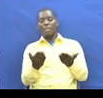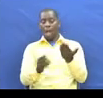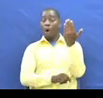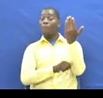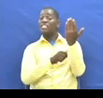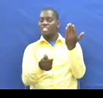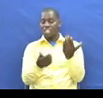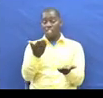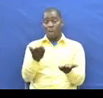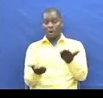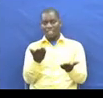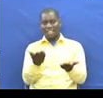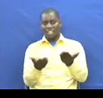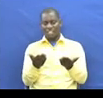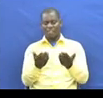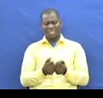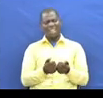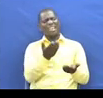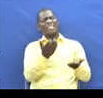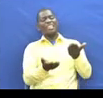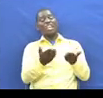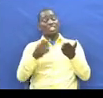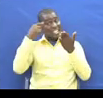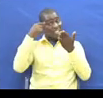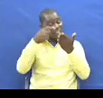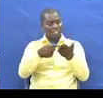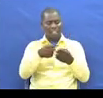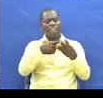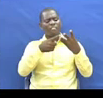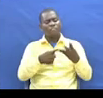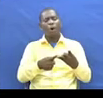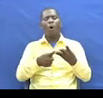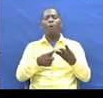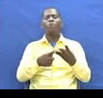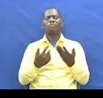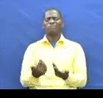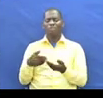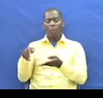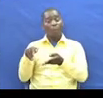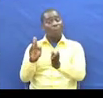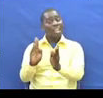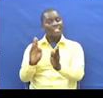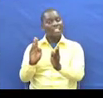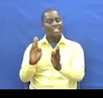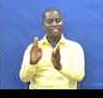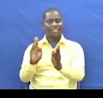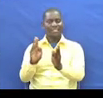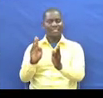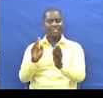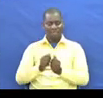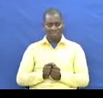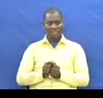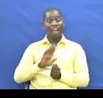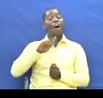function, it is similar as the representation of the relation. In relation, we define the 4 different ways